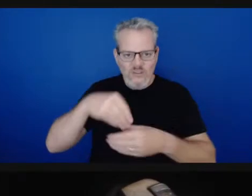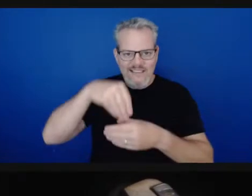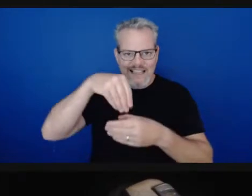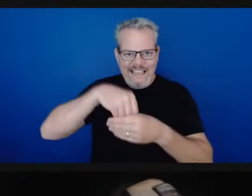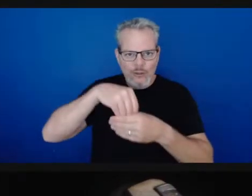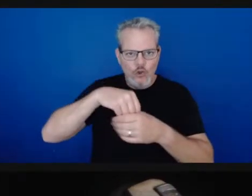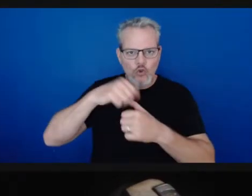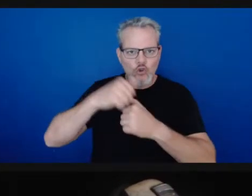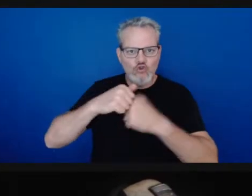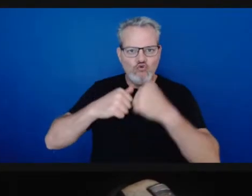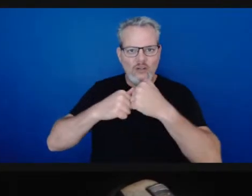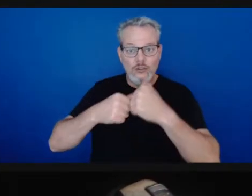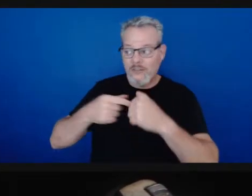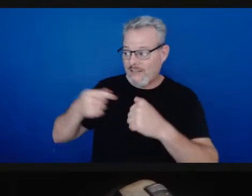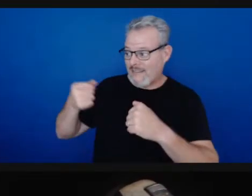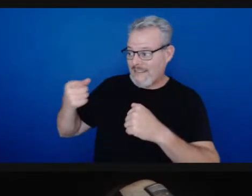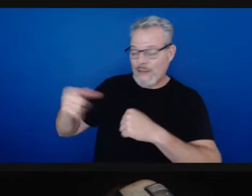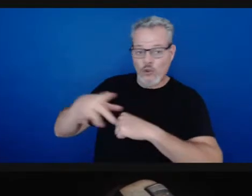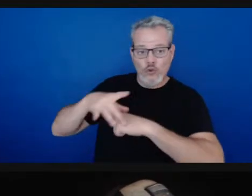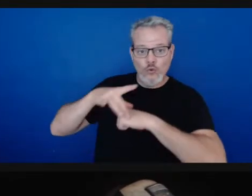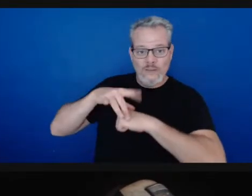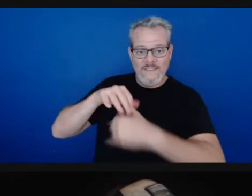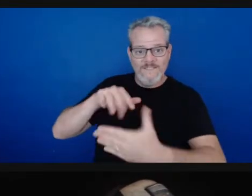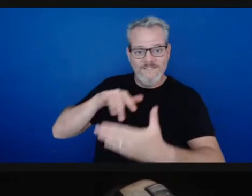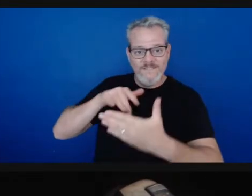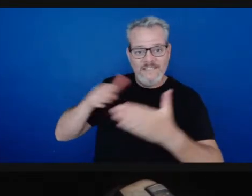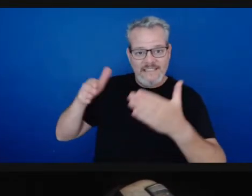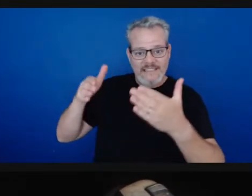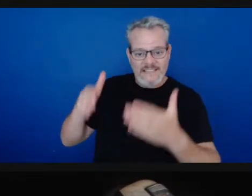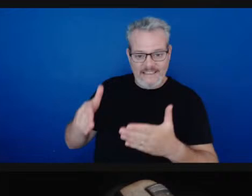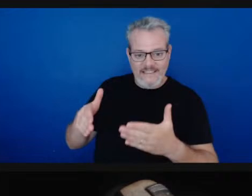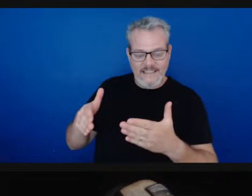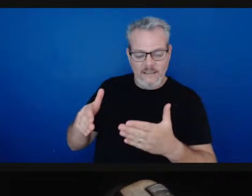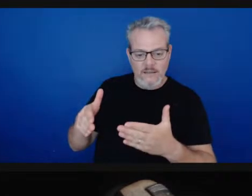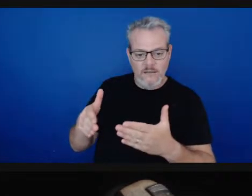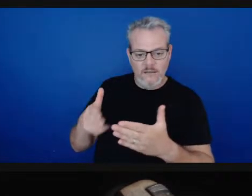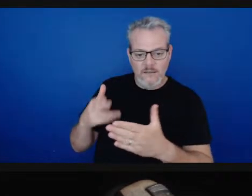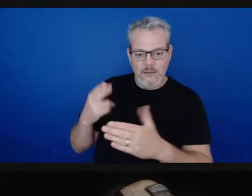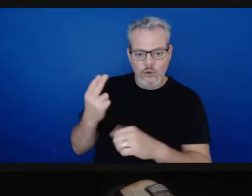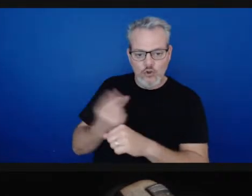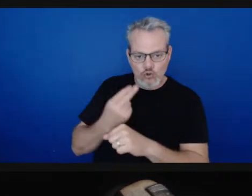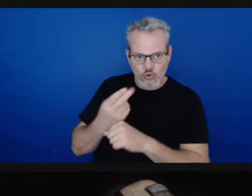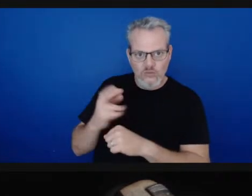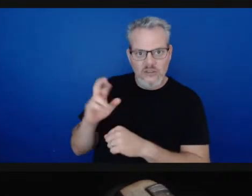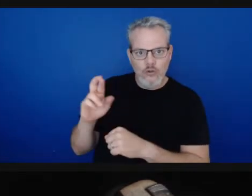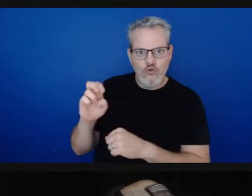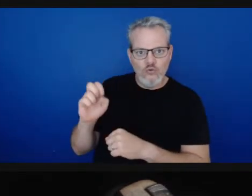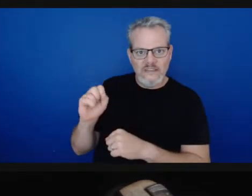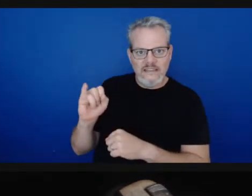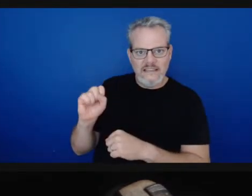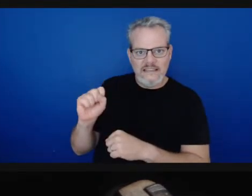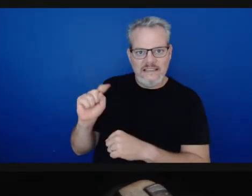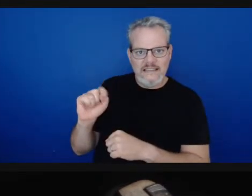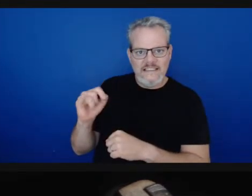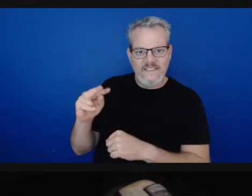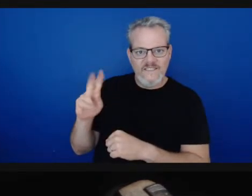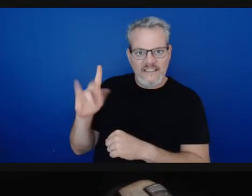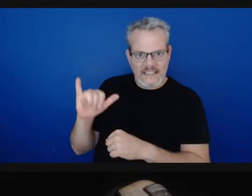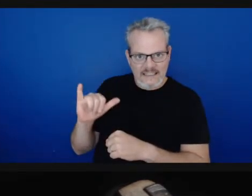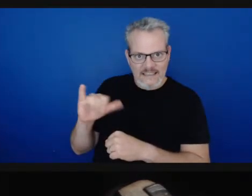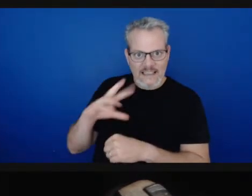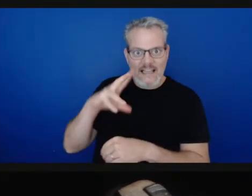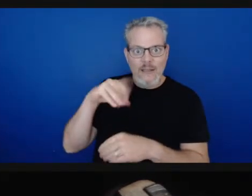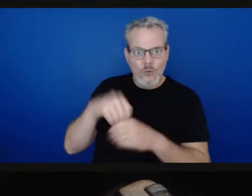So as a geophysicist, he expands from using just resistivity to starting to measure gravity as well. So a